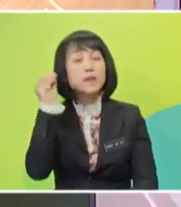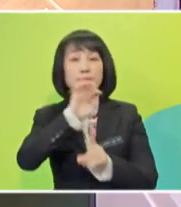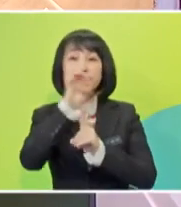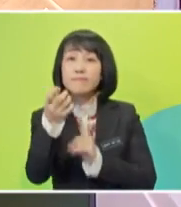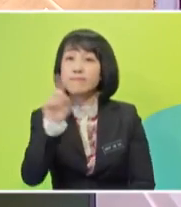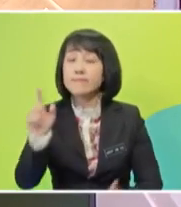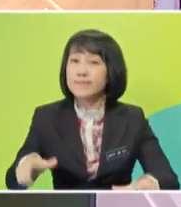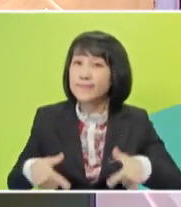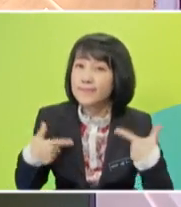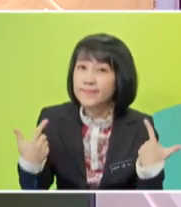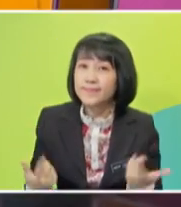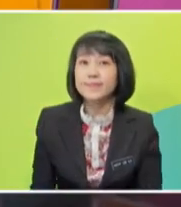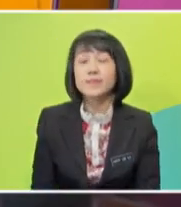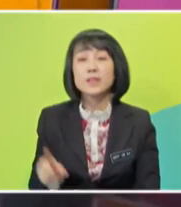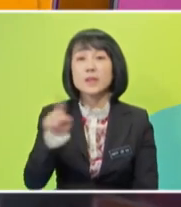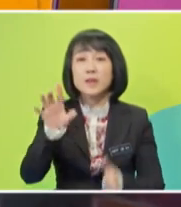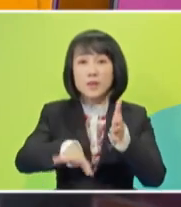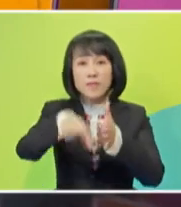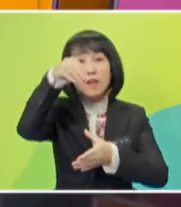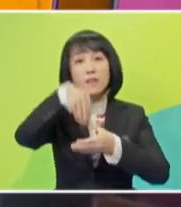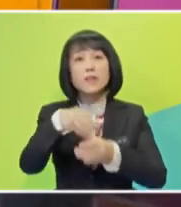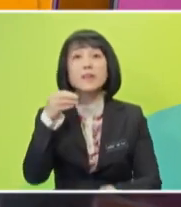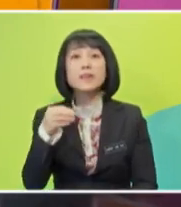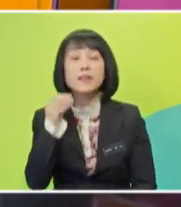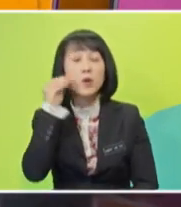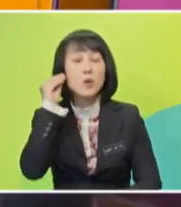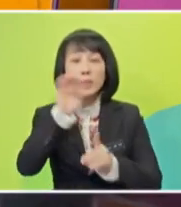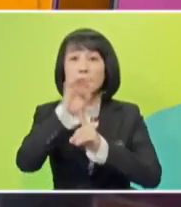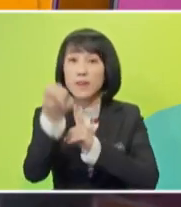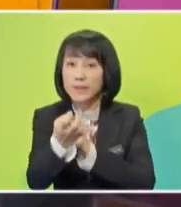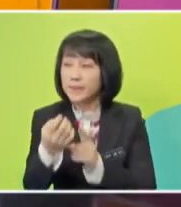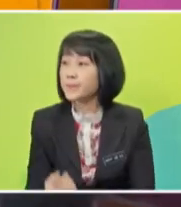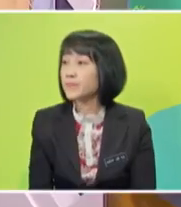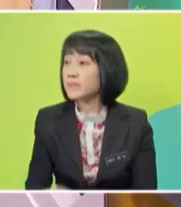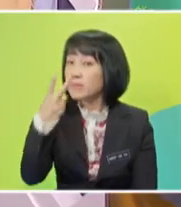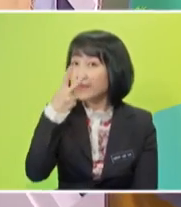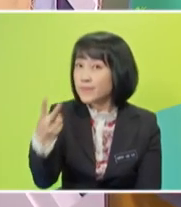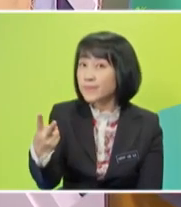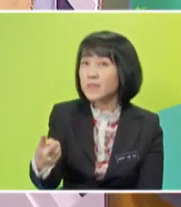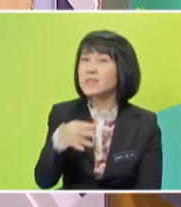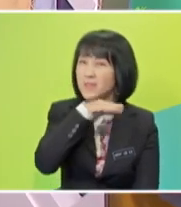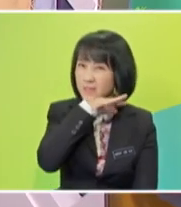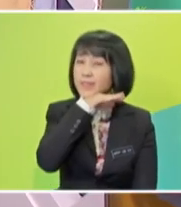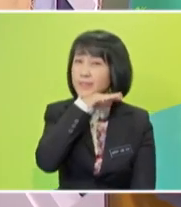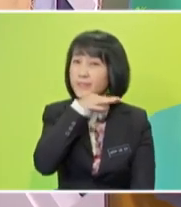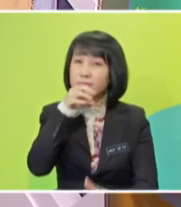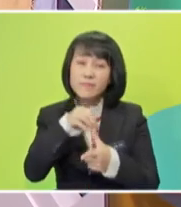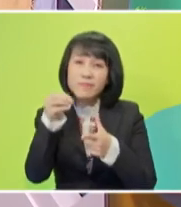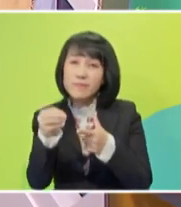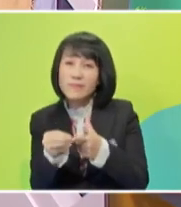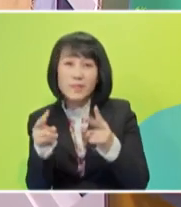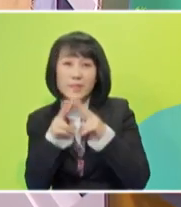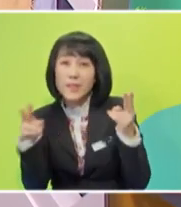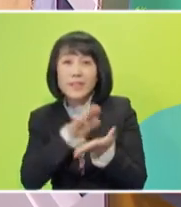live, and what is found in their habitats. Now, if you look here, do you think it's dirty or is it